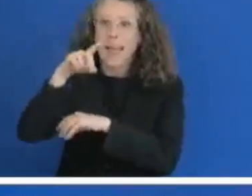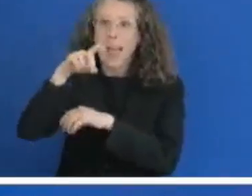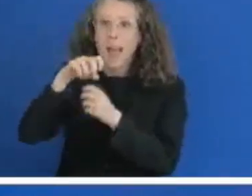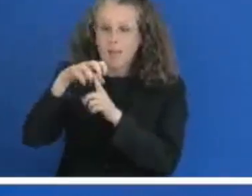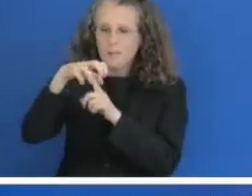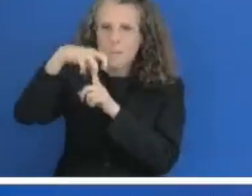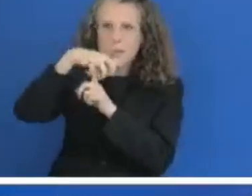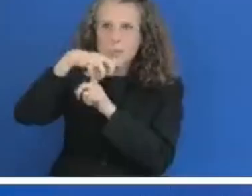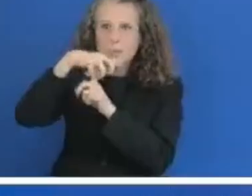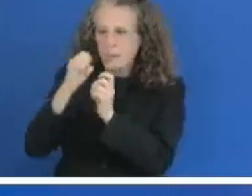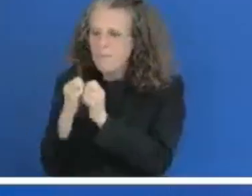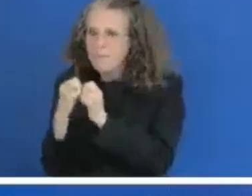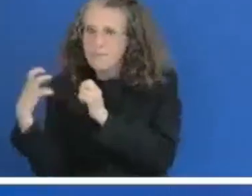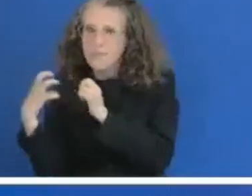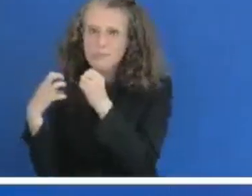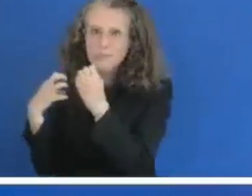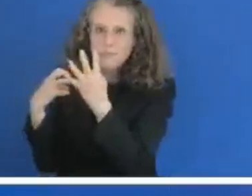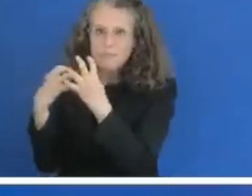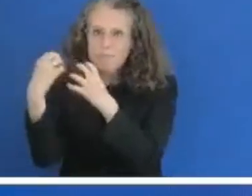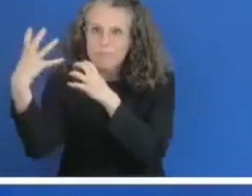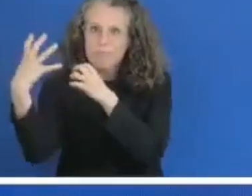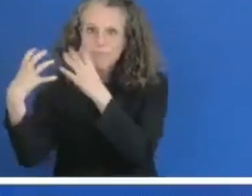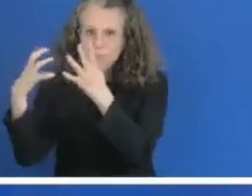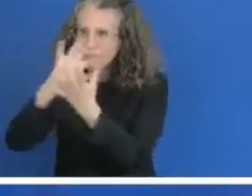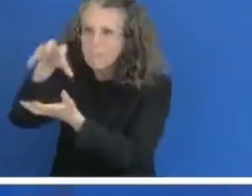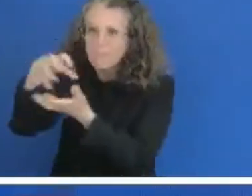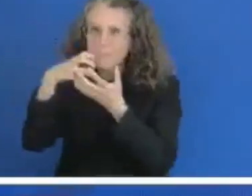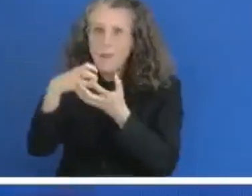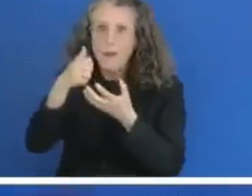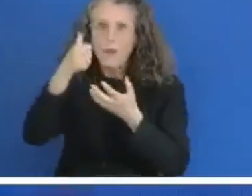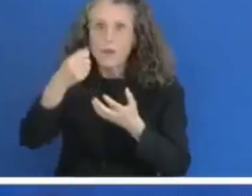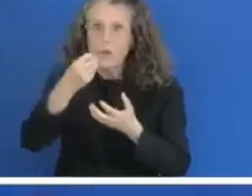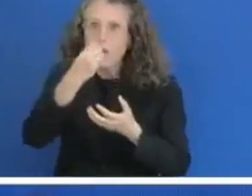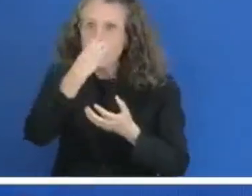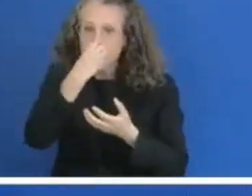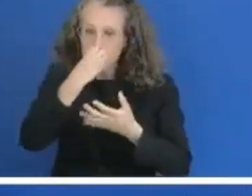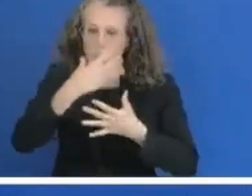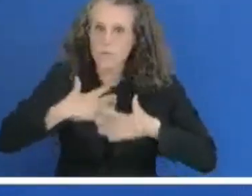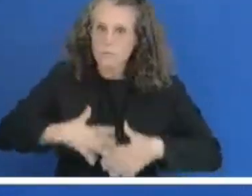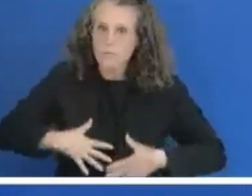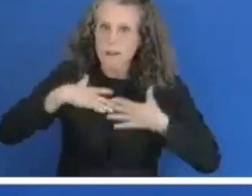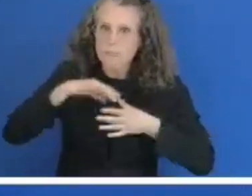can be for better nutrition, better health, and as well